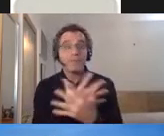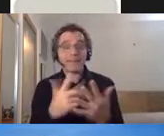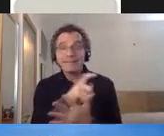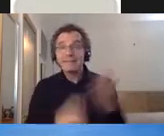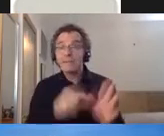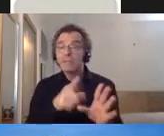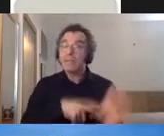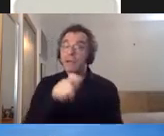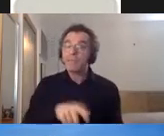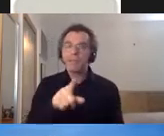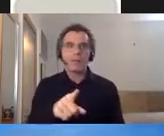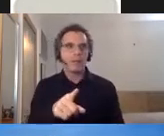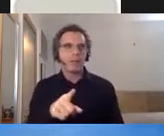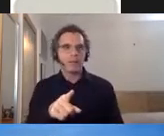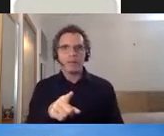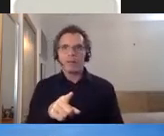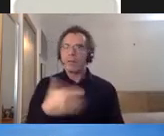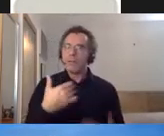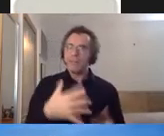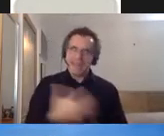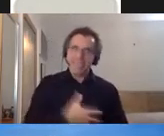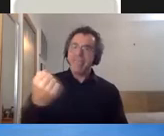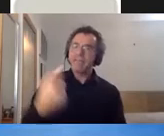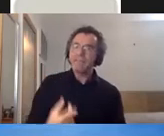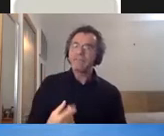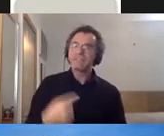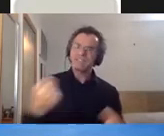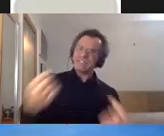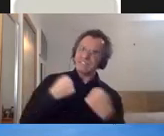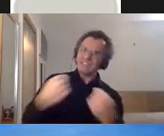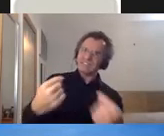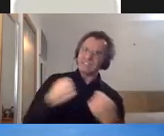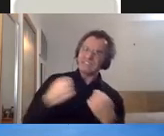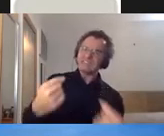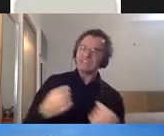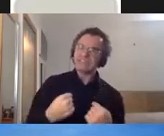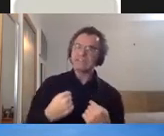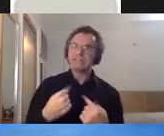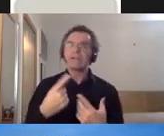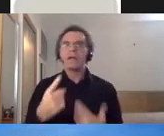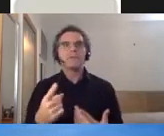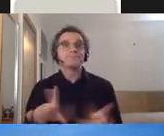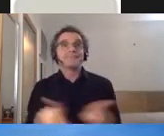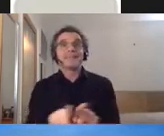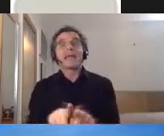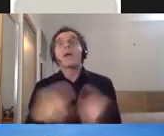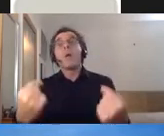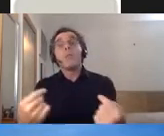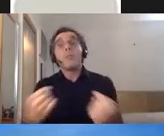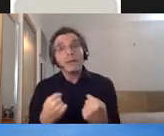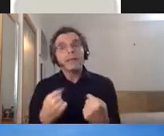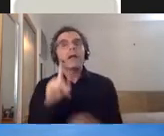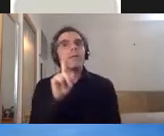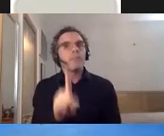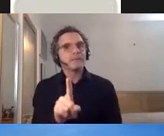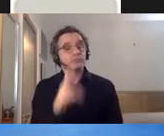experience theft, assault and battery, and intimidation, often masked behind the more generic term of bullying, even though this could certainly